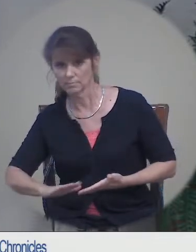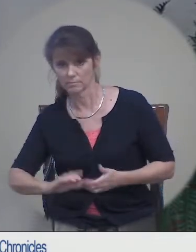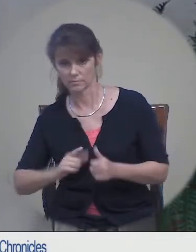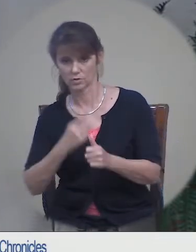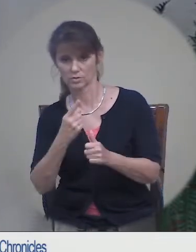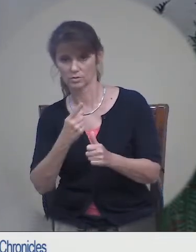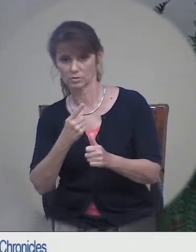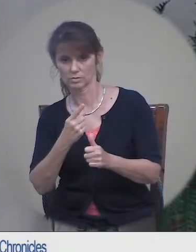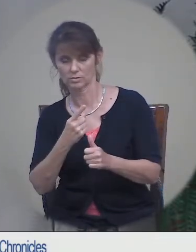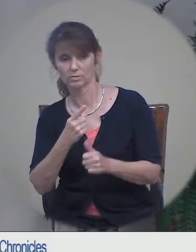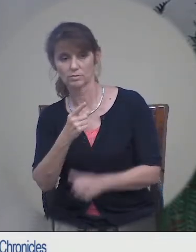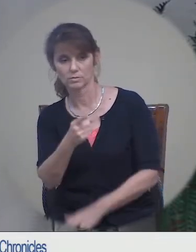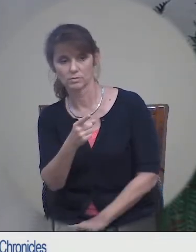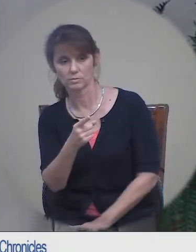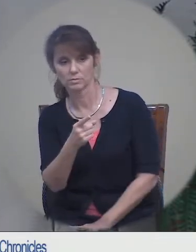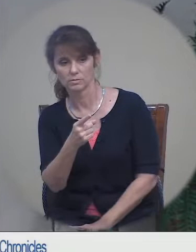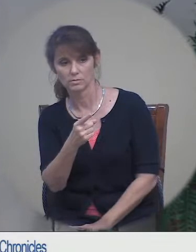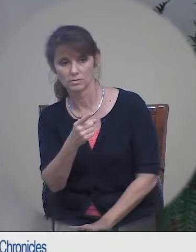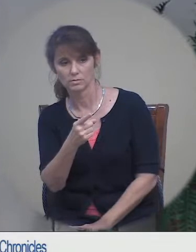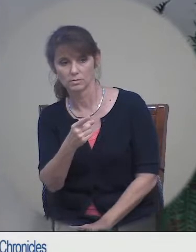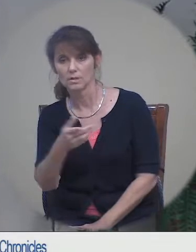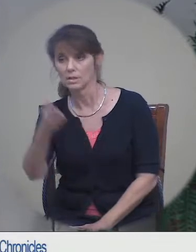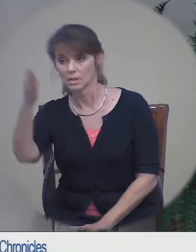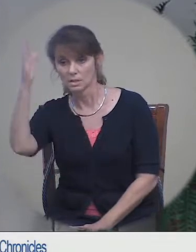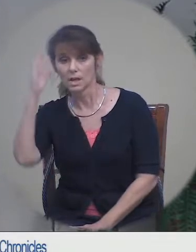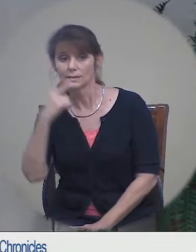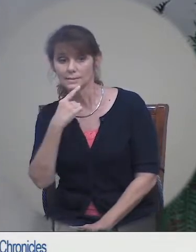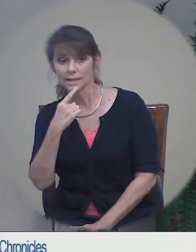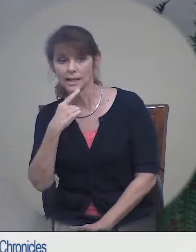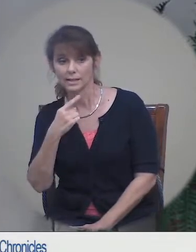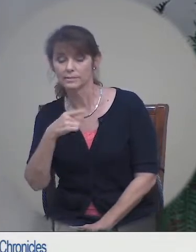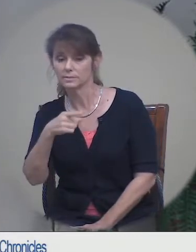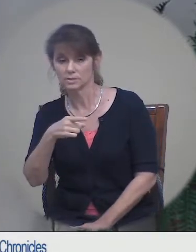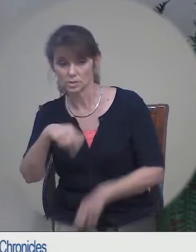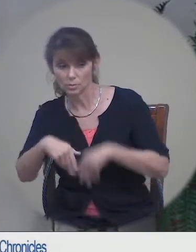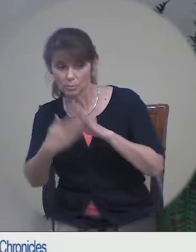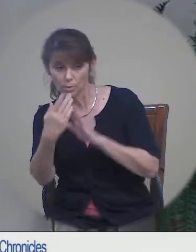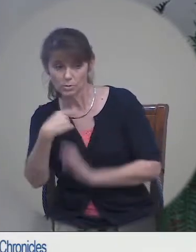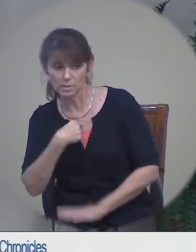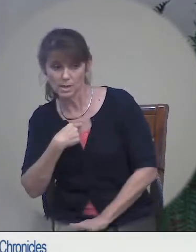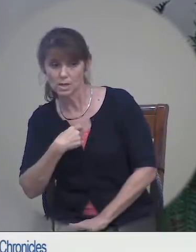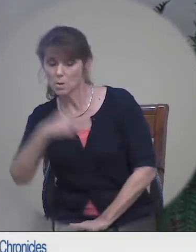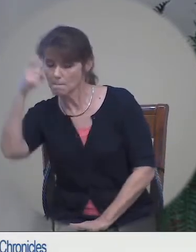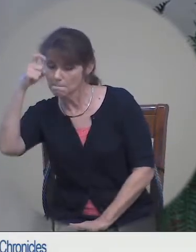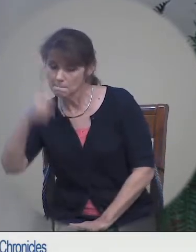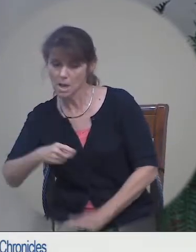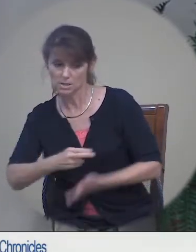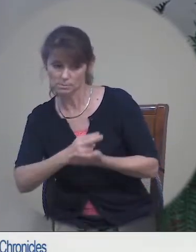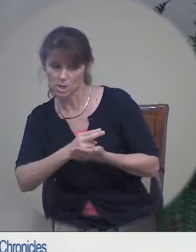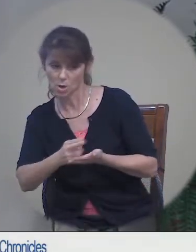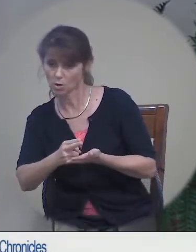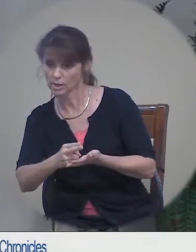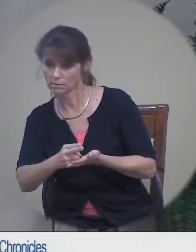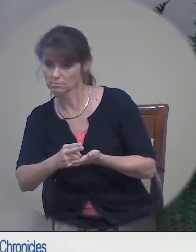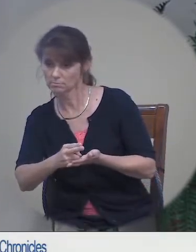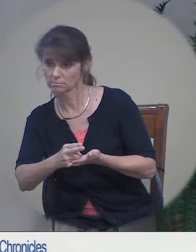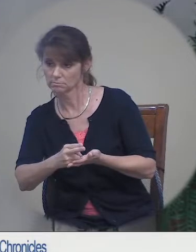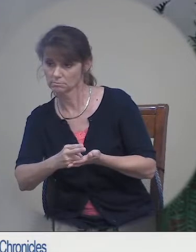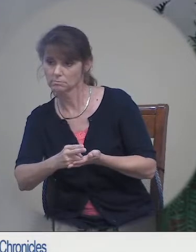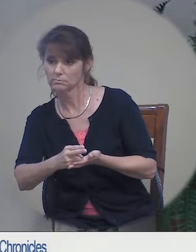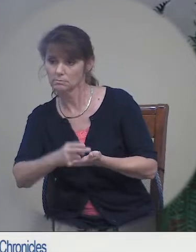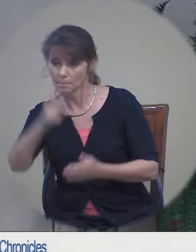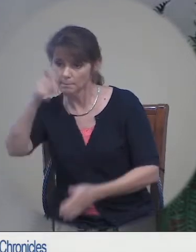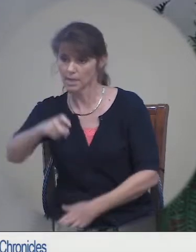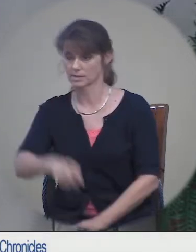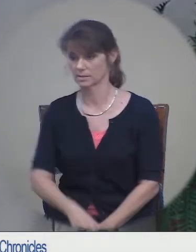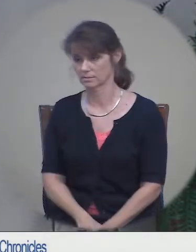said, by those who approach me, I must be considered as holy. Absolutely. And so they're going to approach him with a contrite